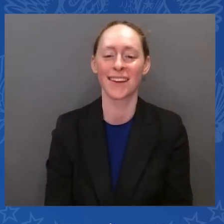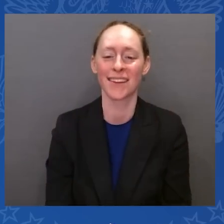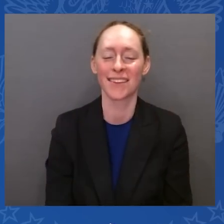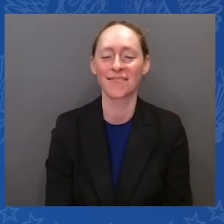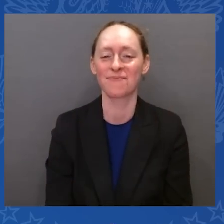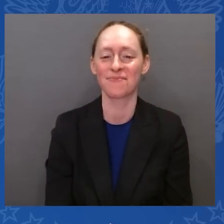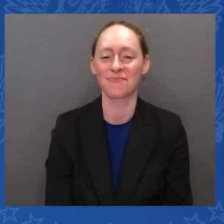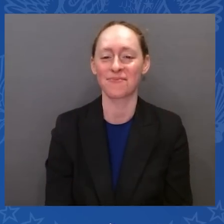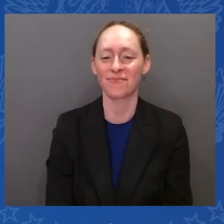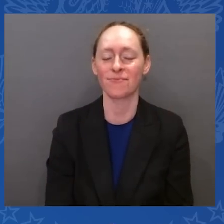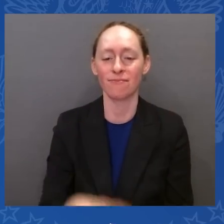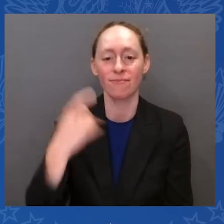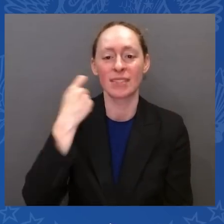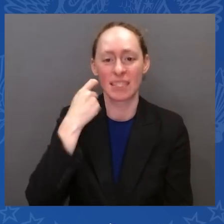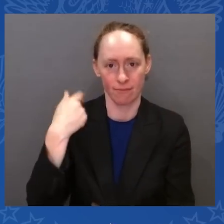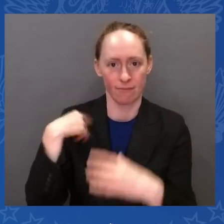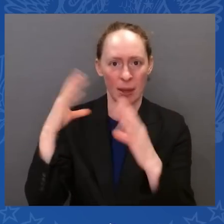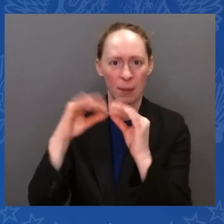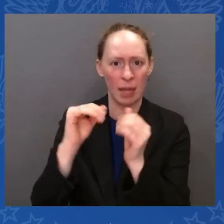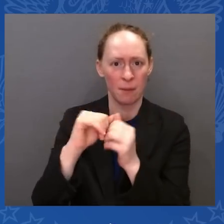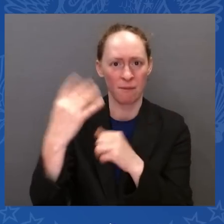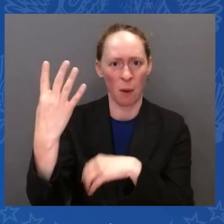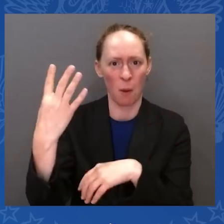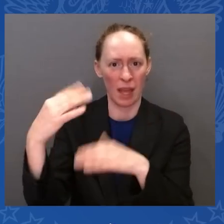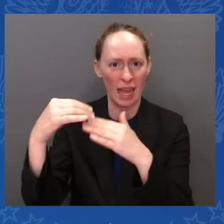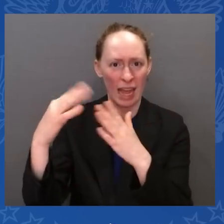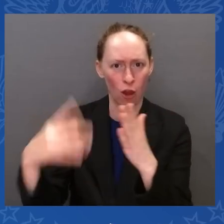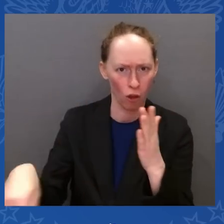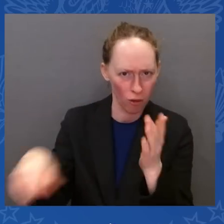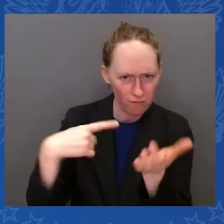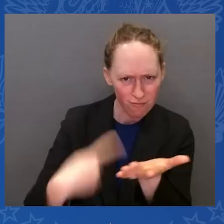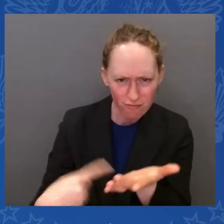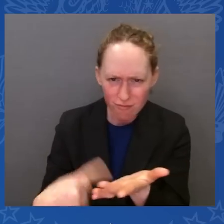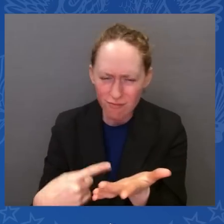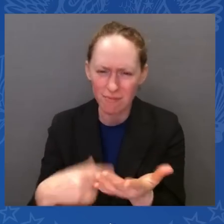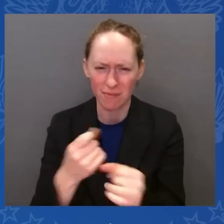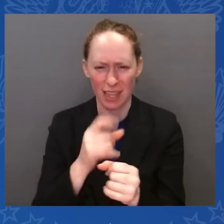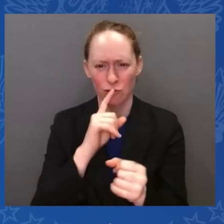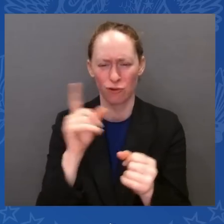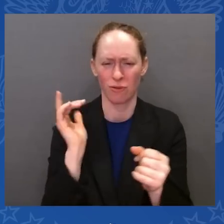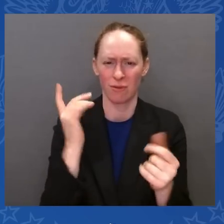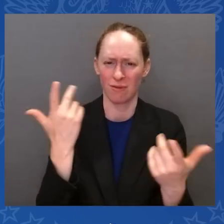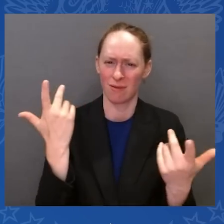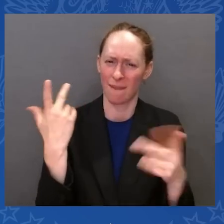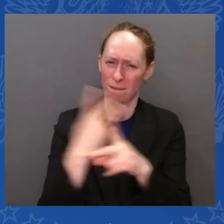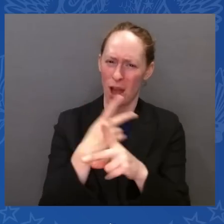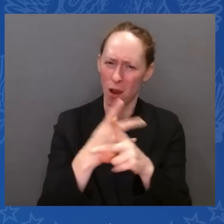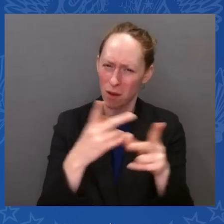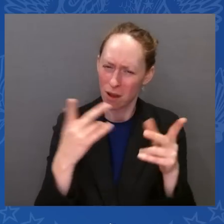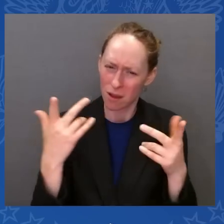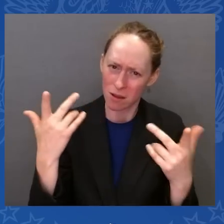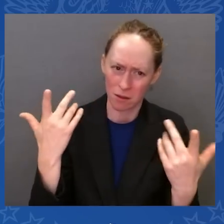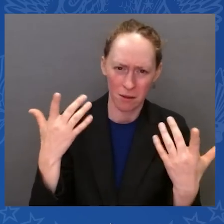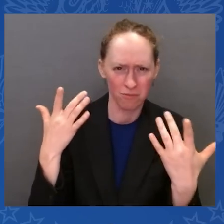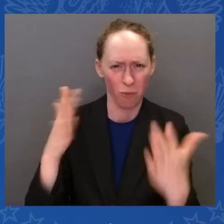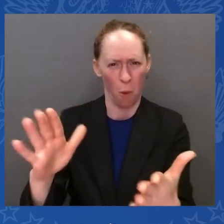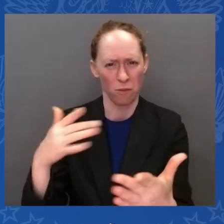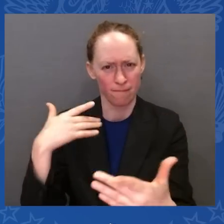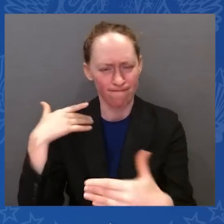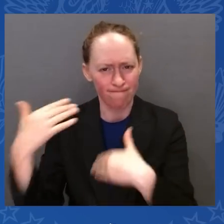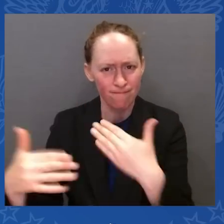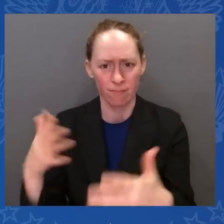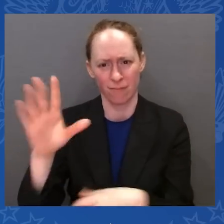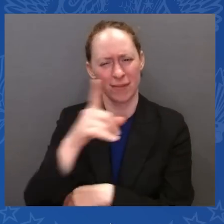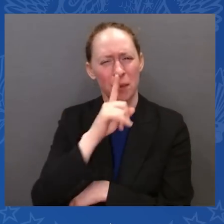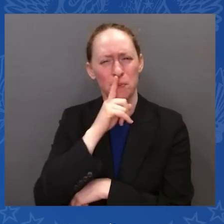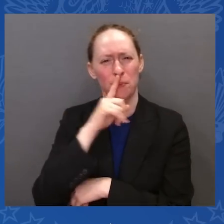I have a brief statement, and I'll be happy to take your questions. First, I just finished, I thought, a productive meeting with the congressional